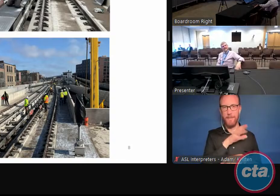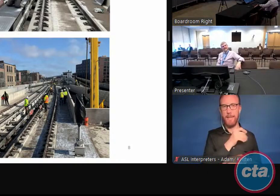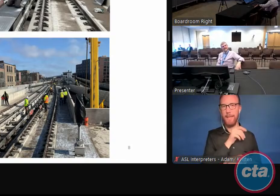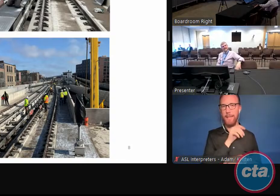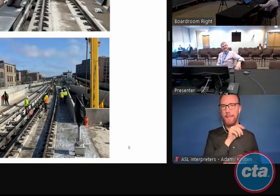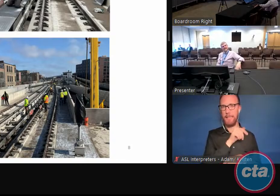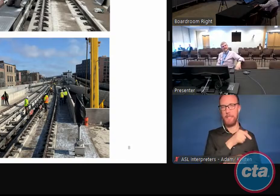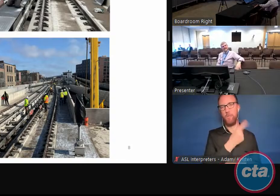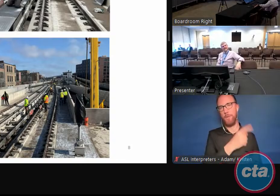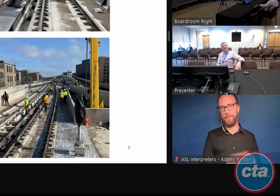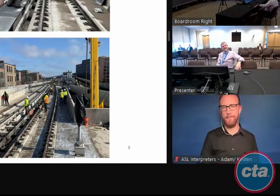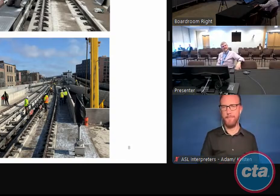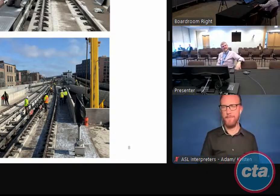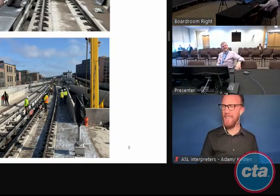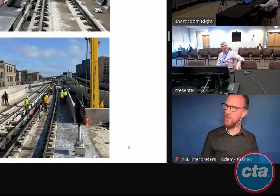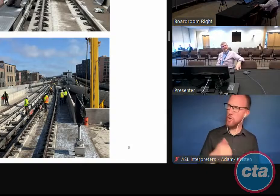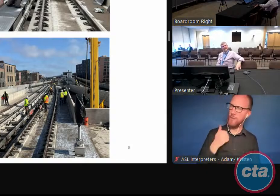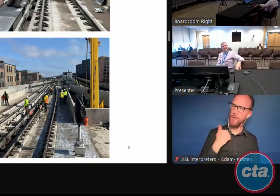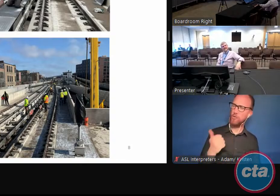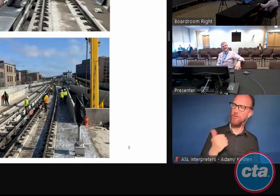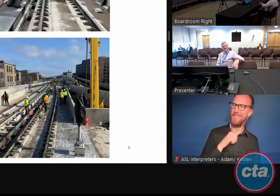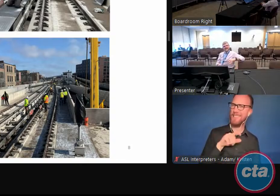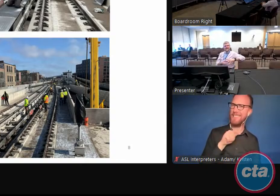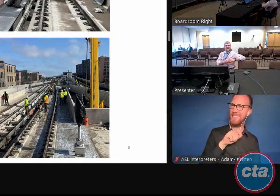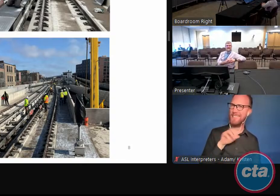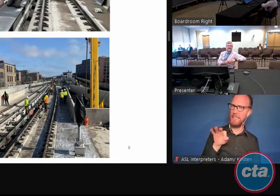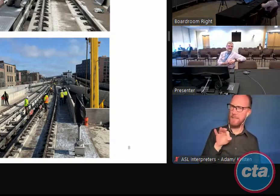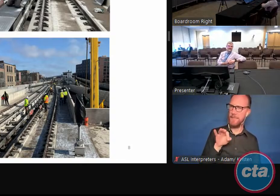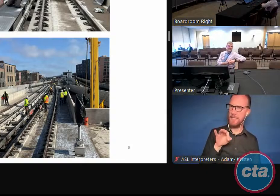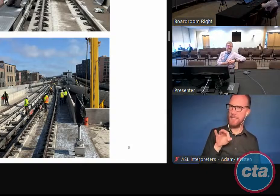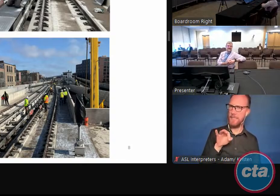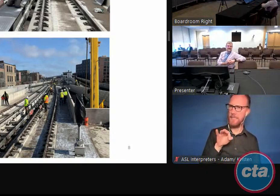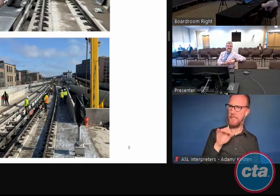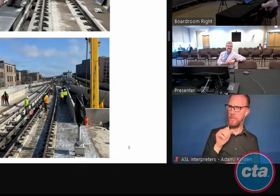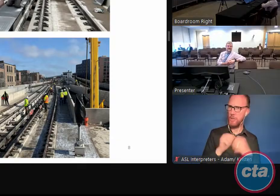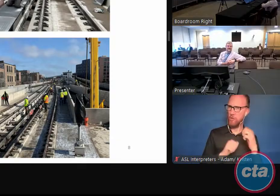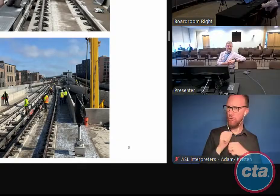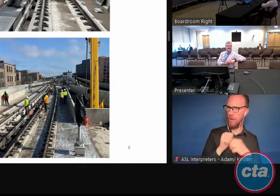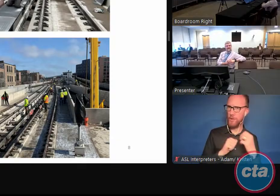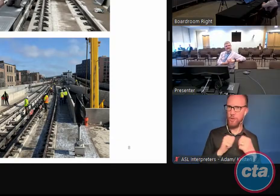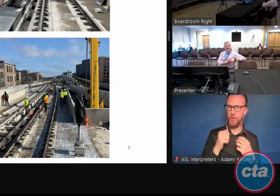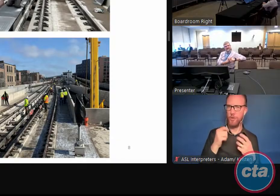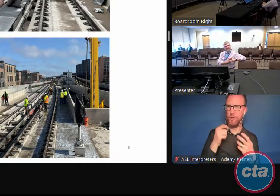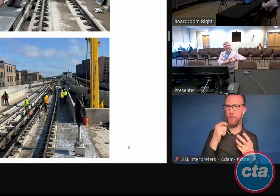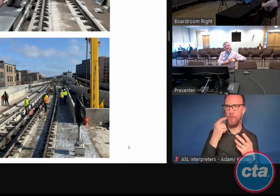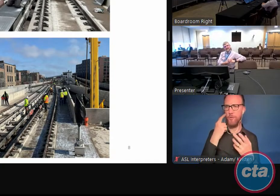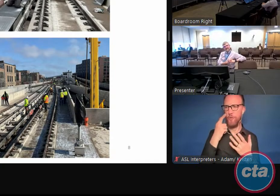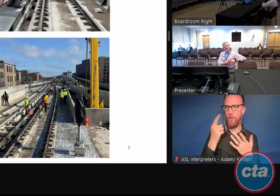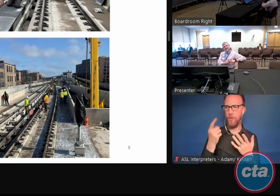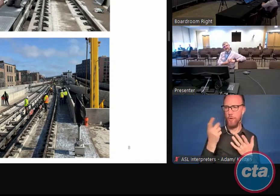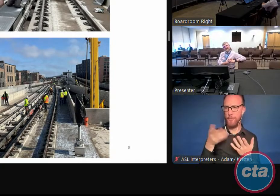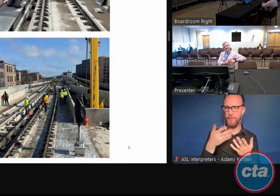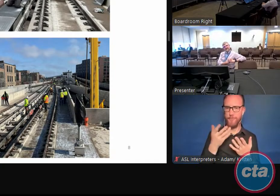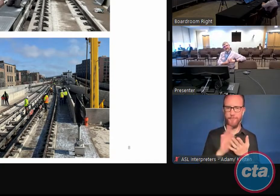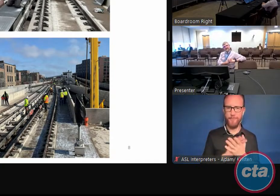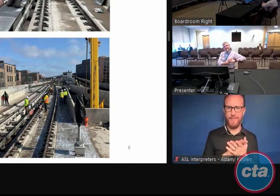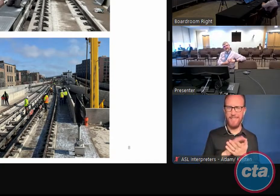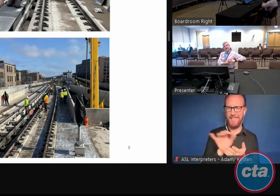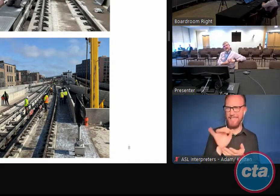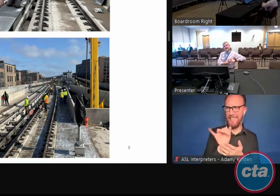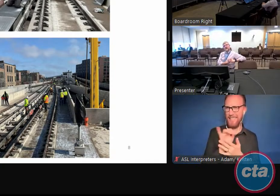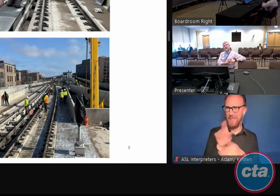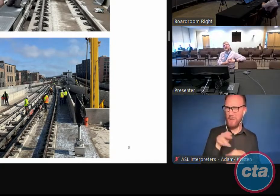the transit TIF, is it structured as far as terms go, like a traditional TIF,